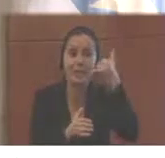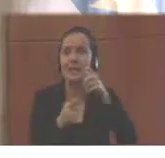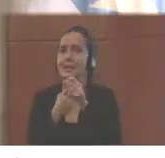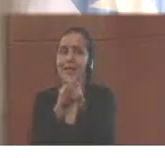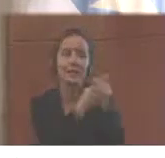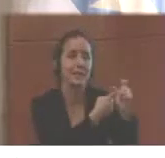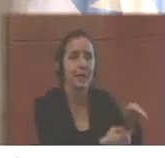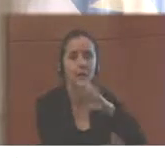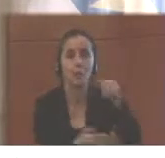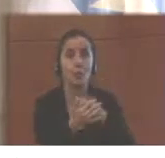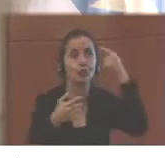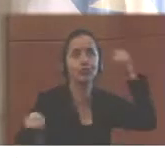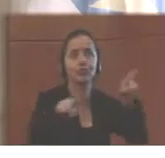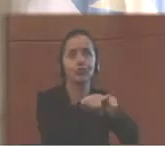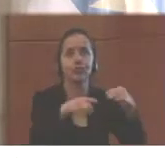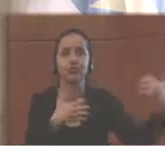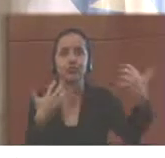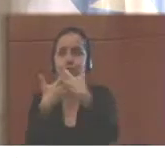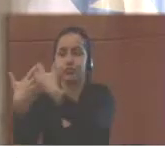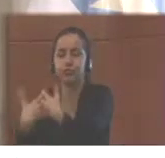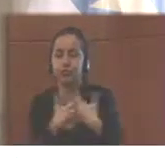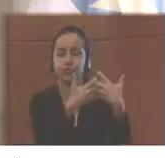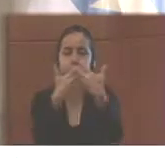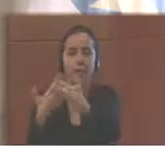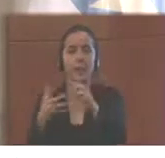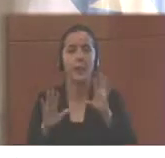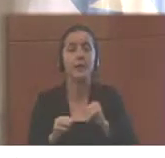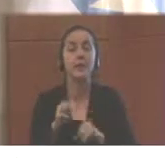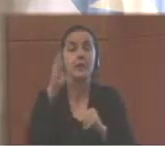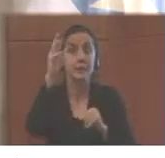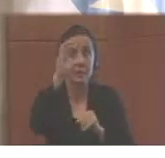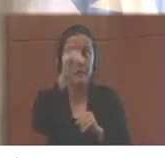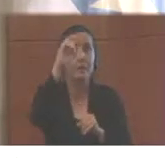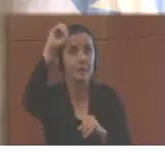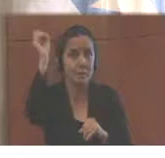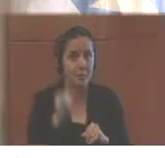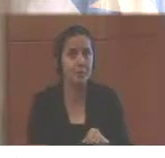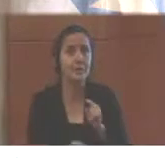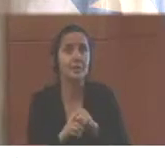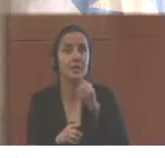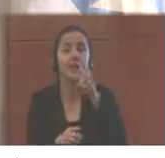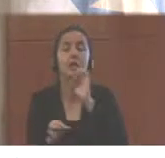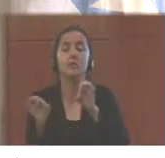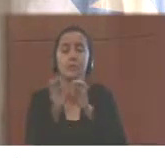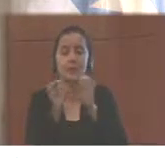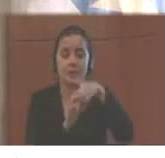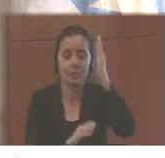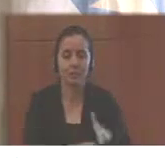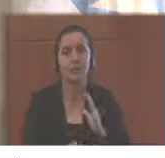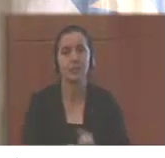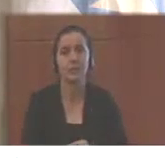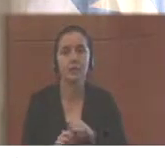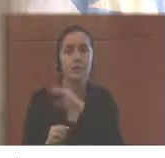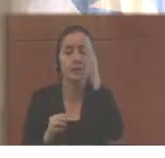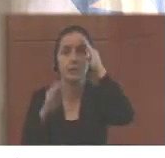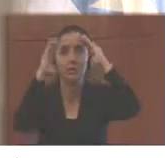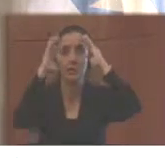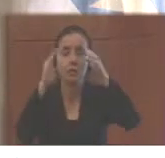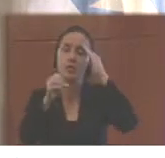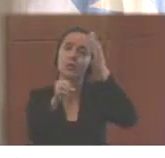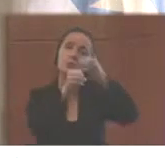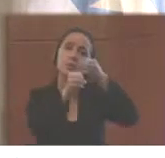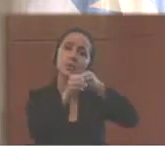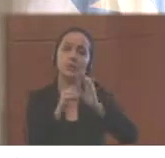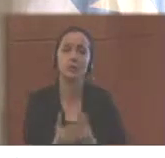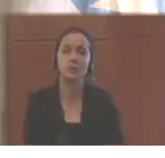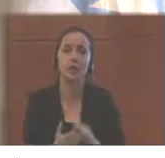60% of our targets in this action. Action 3. Our main focus this year, including others, were CORE, our Communities Organized and Ready